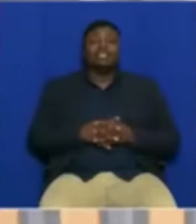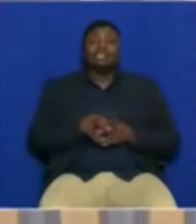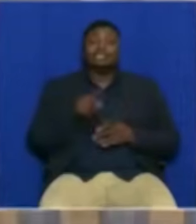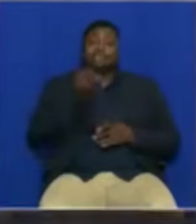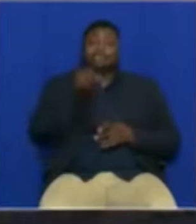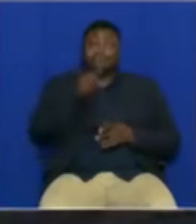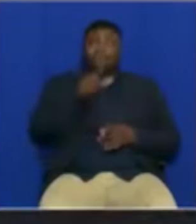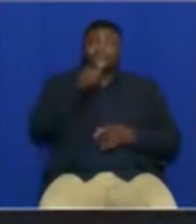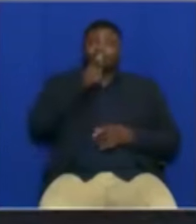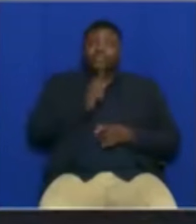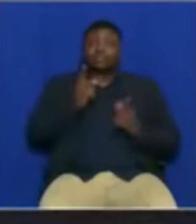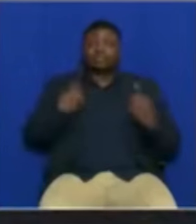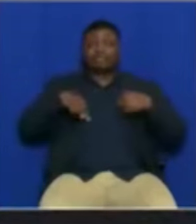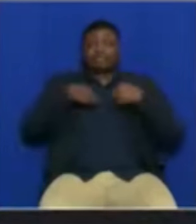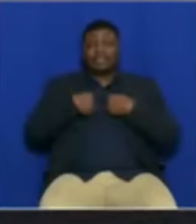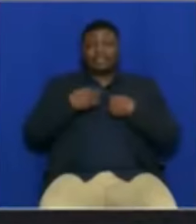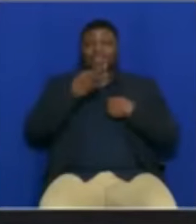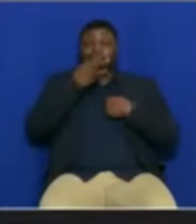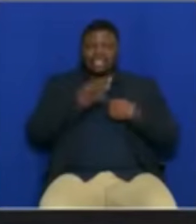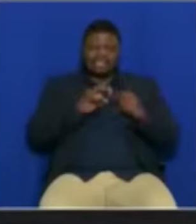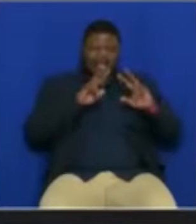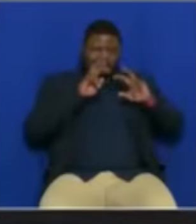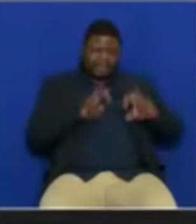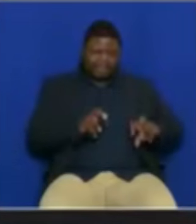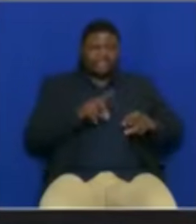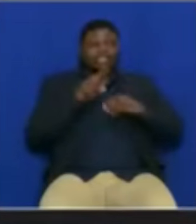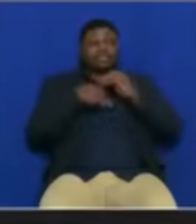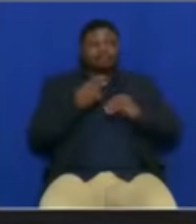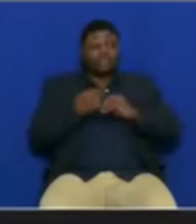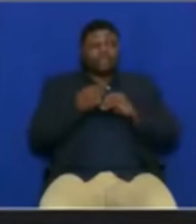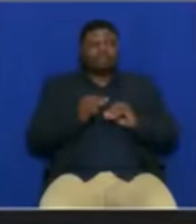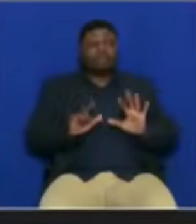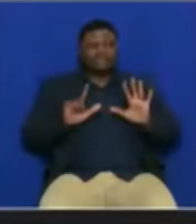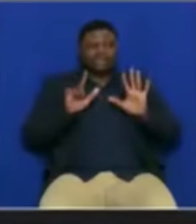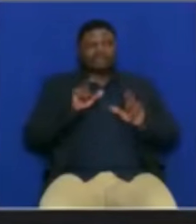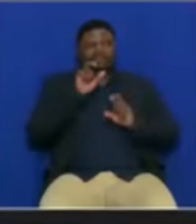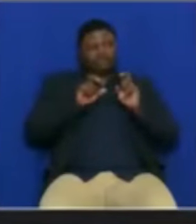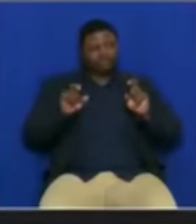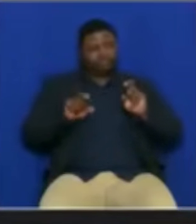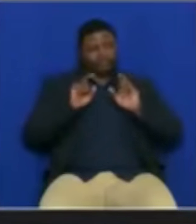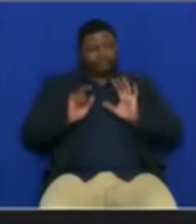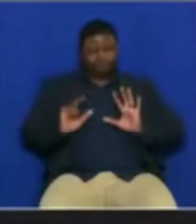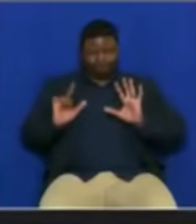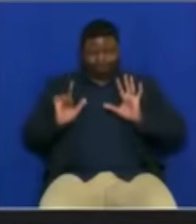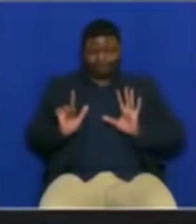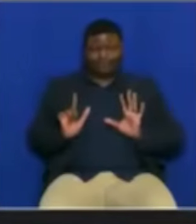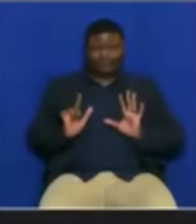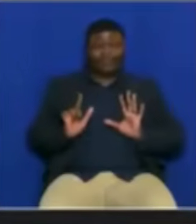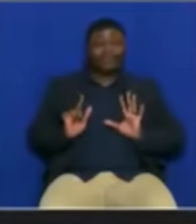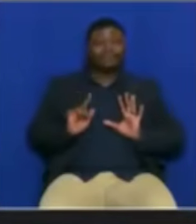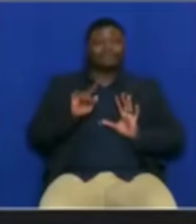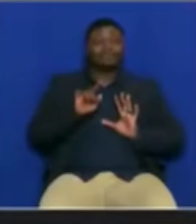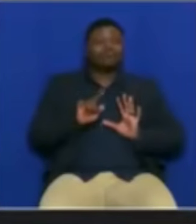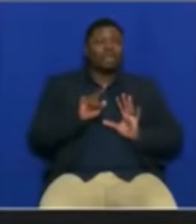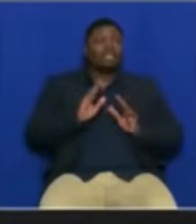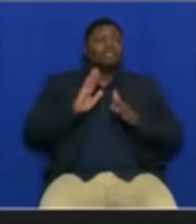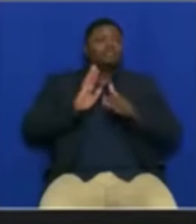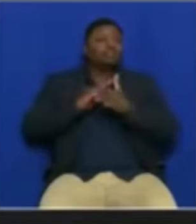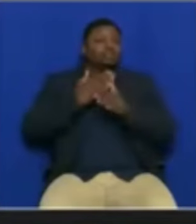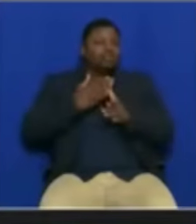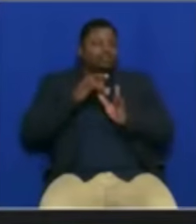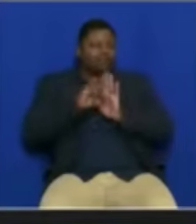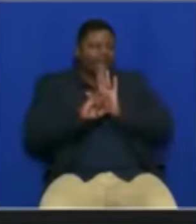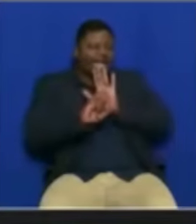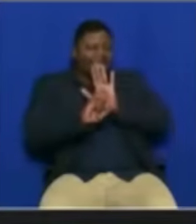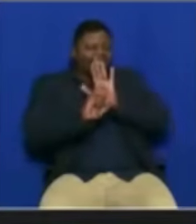7 people, it is because they have been identified in a complaint